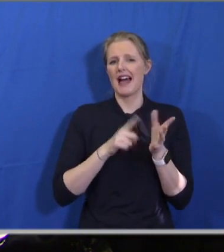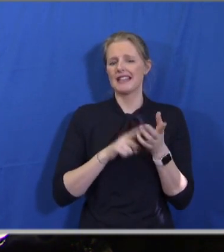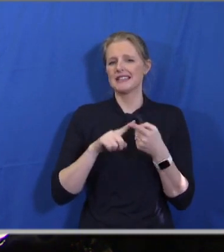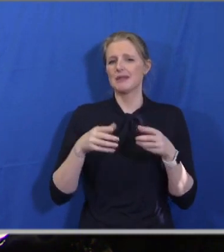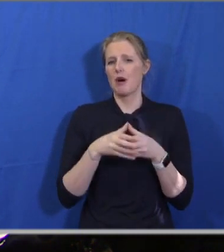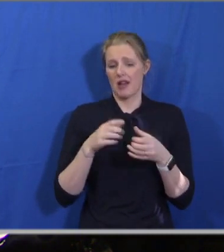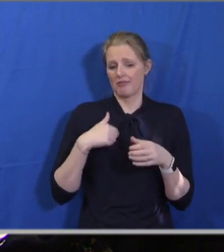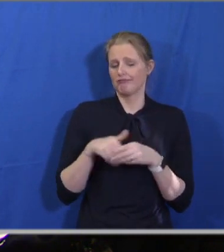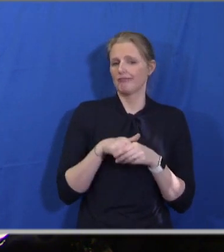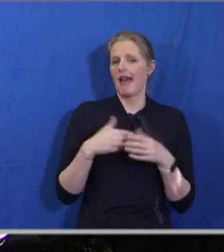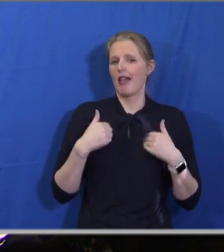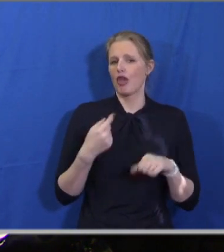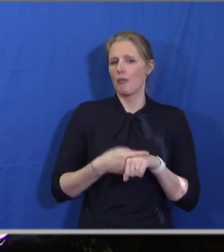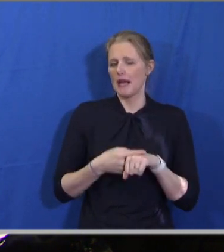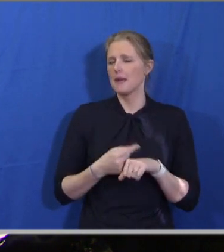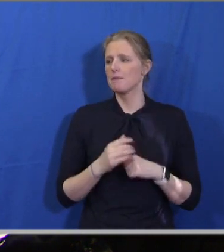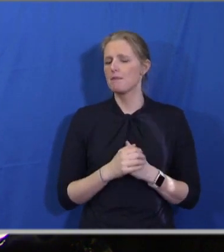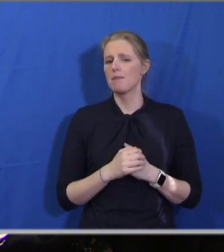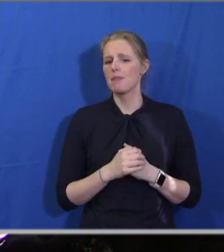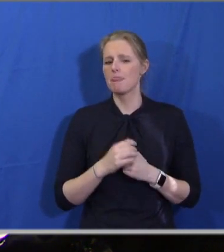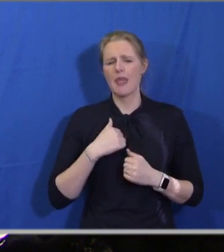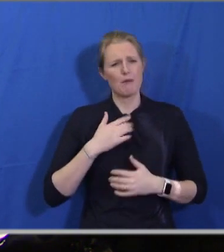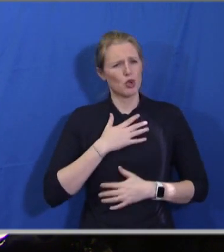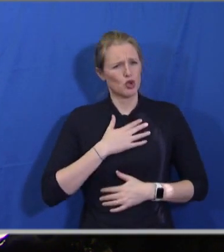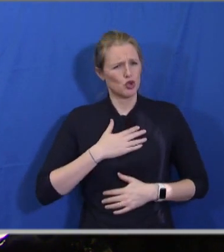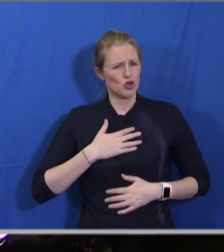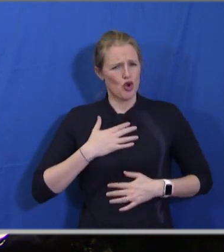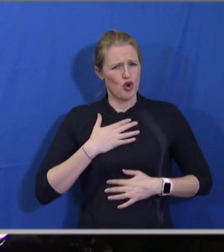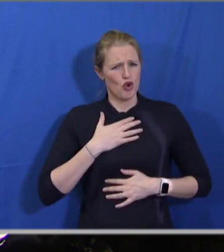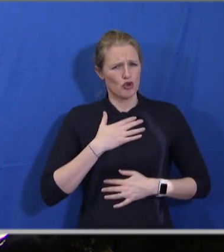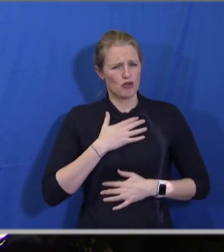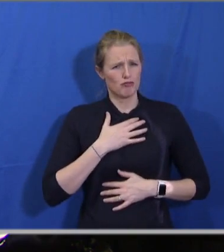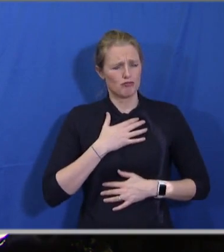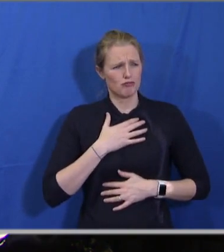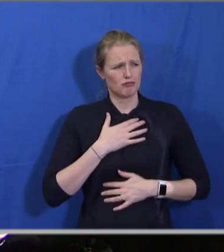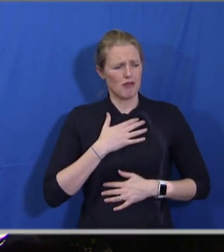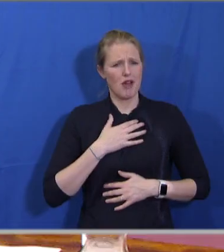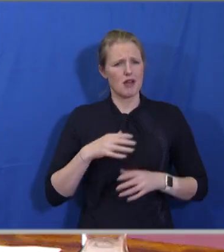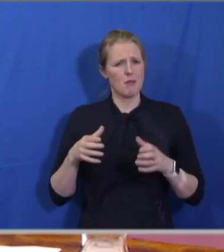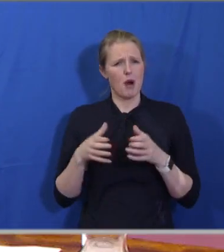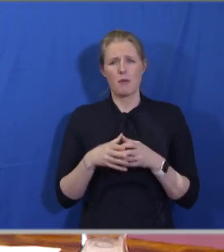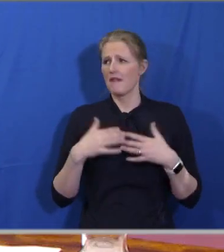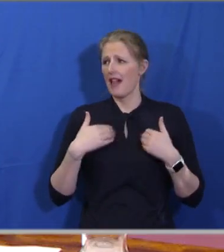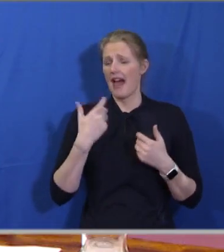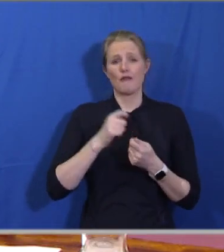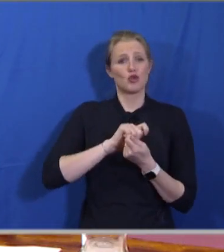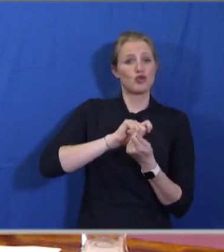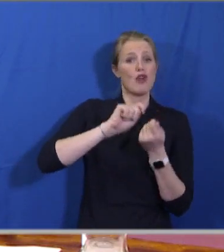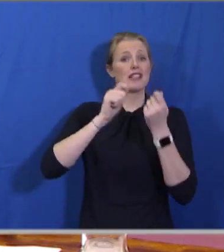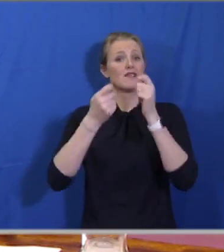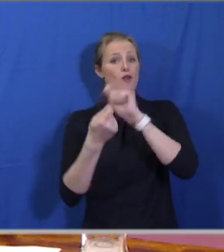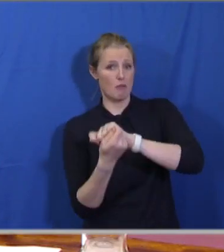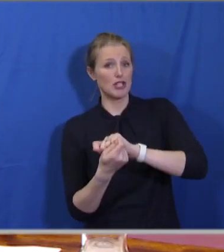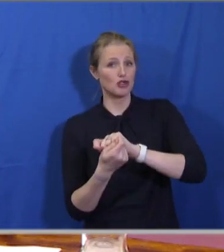I'm very concerned about the rate of the reform and transformation agenda within the Department of Health, and I know it's a